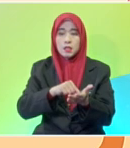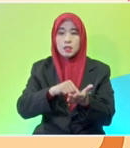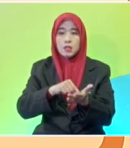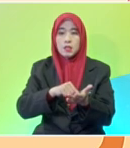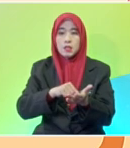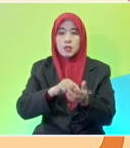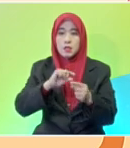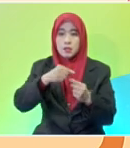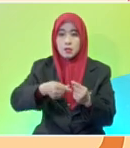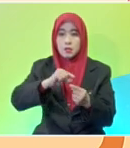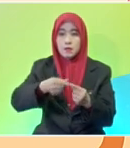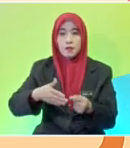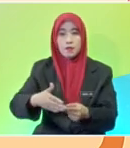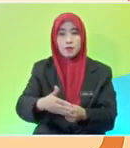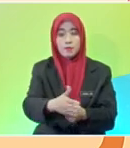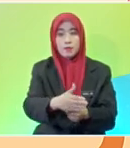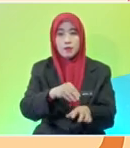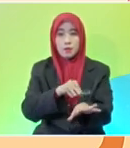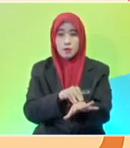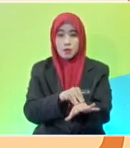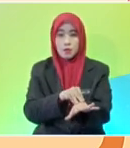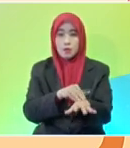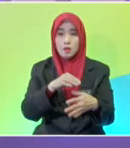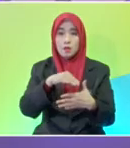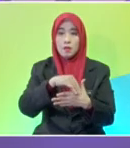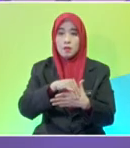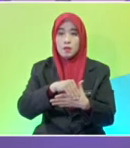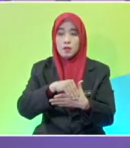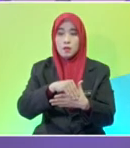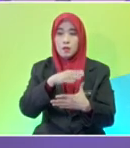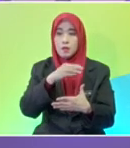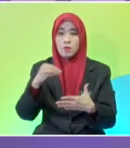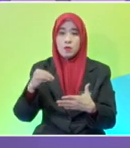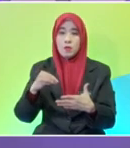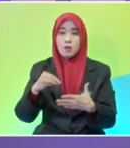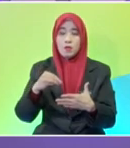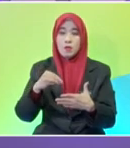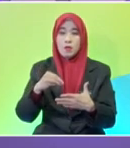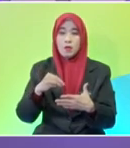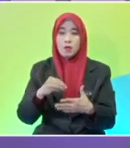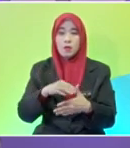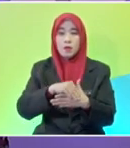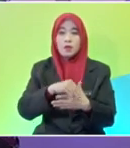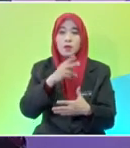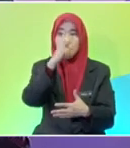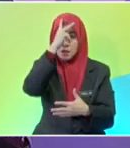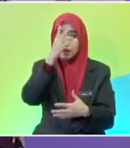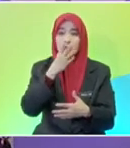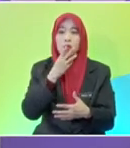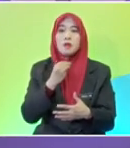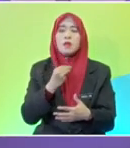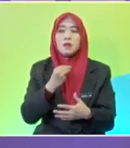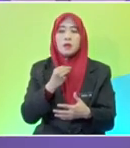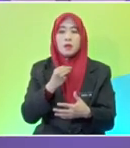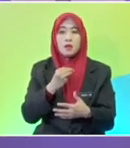shrimp, fish, squid, beef, okay, and also mutton. Some also takes mutton, right? Right. So these are the things